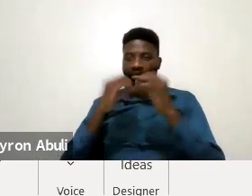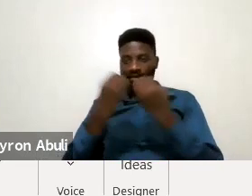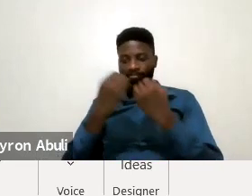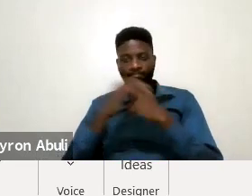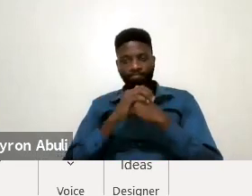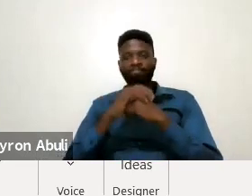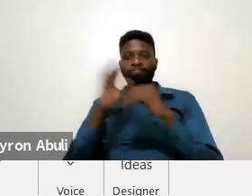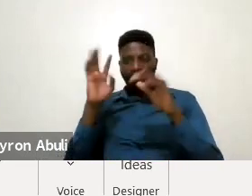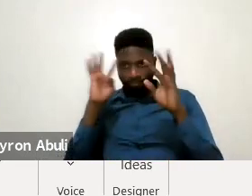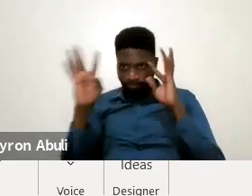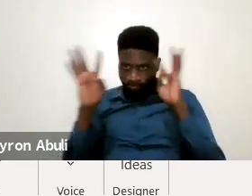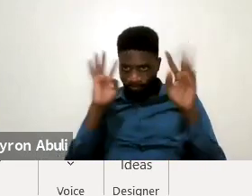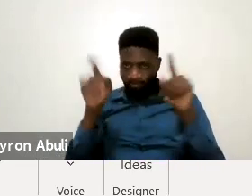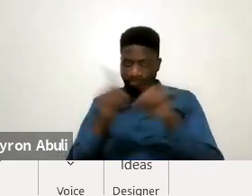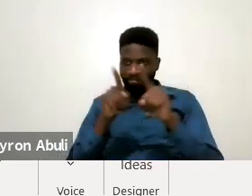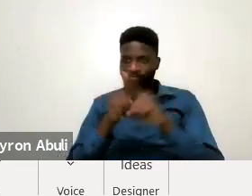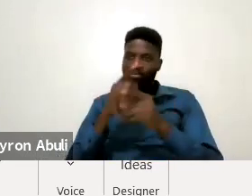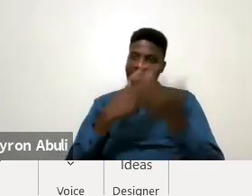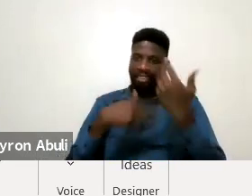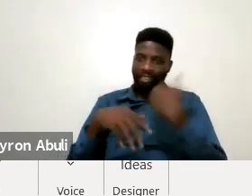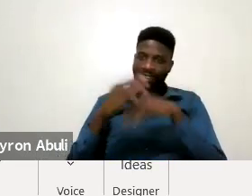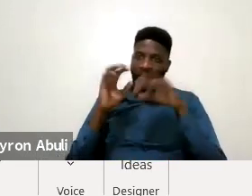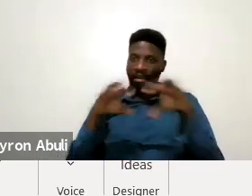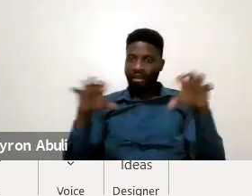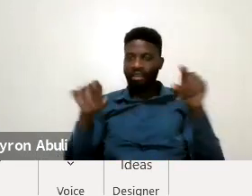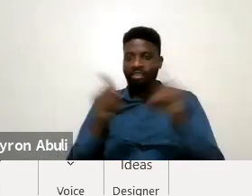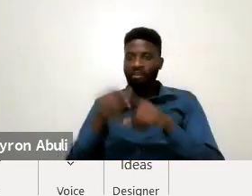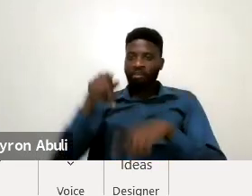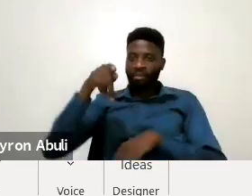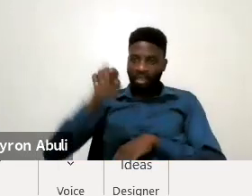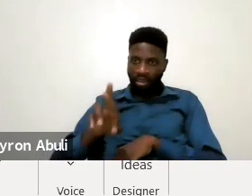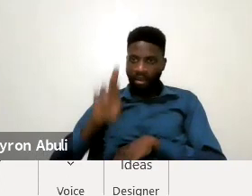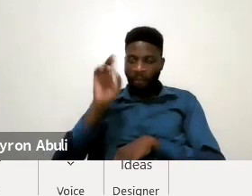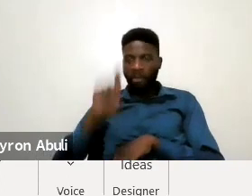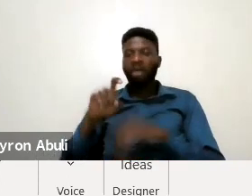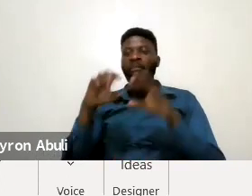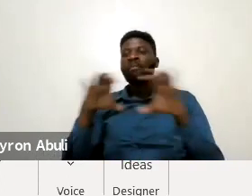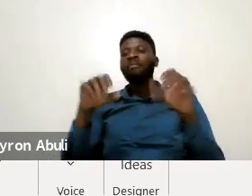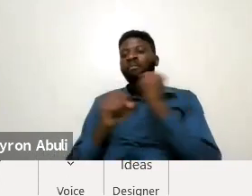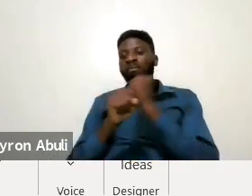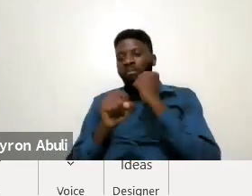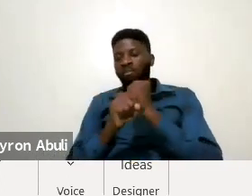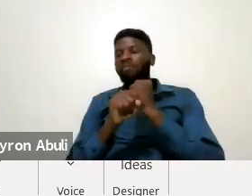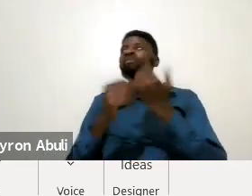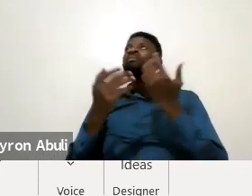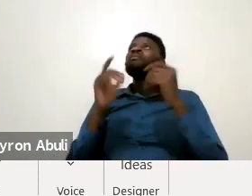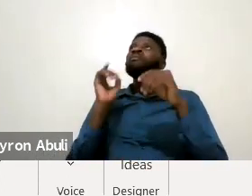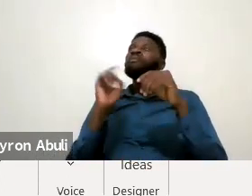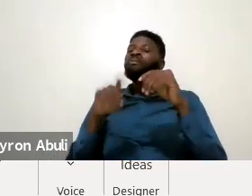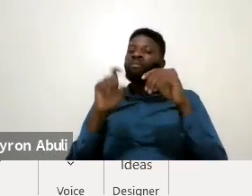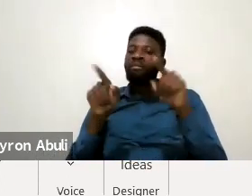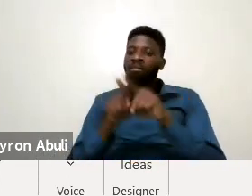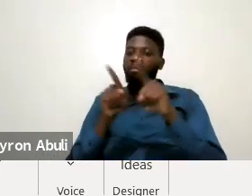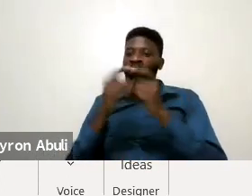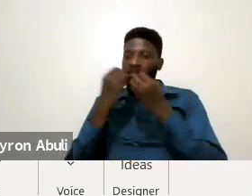has been mixed with marketing, and you'll find yourself as a PR person having to do marketing work, you know, having to brief agencies